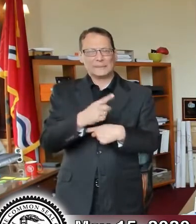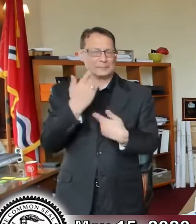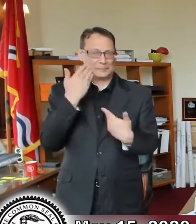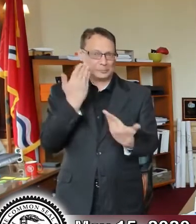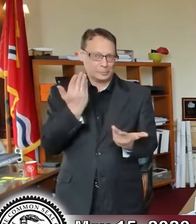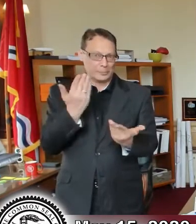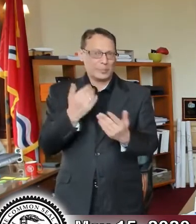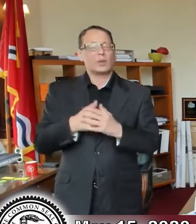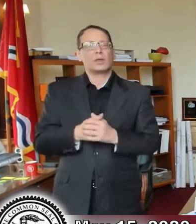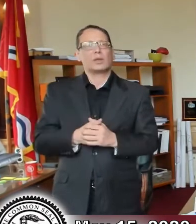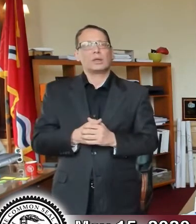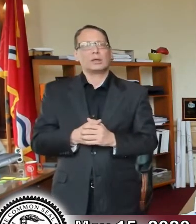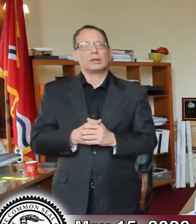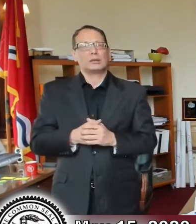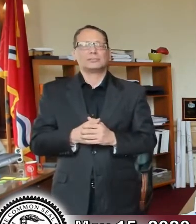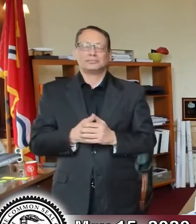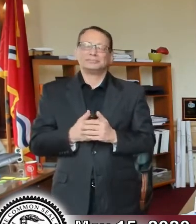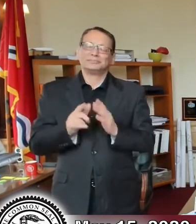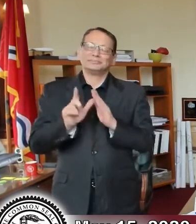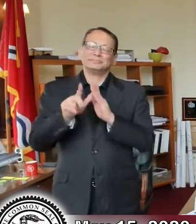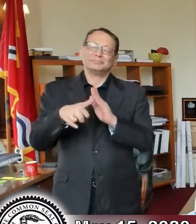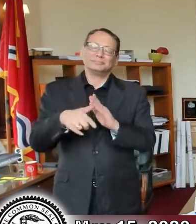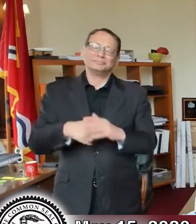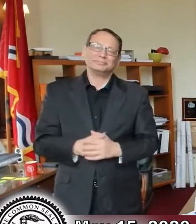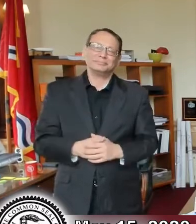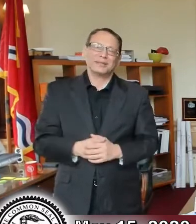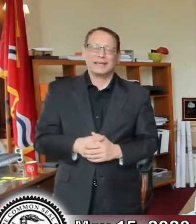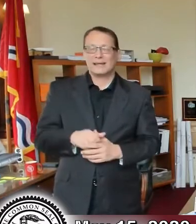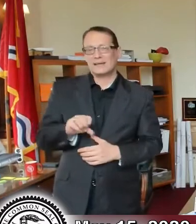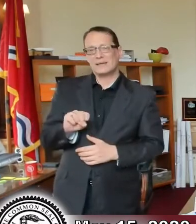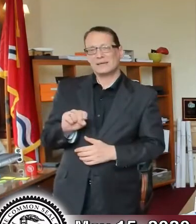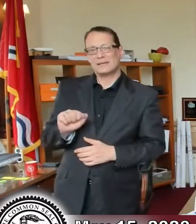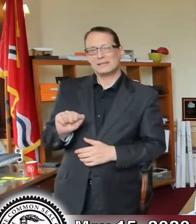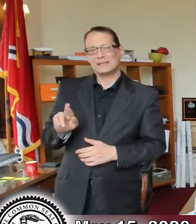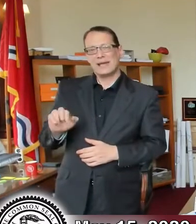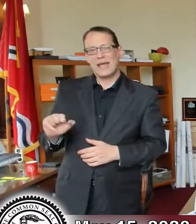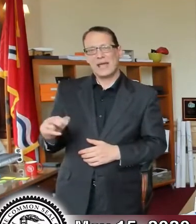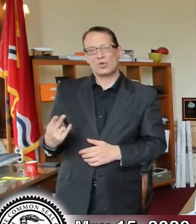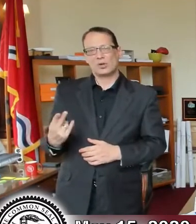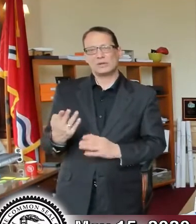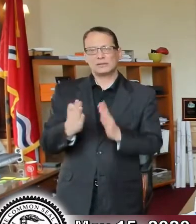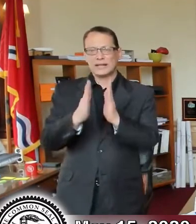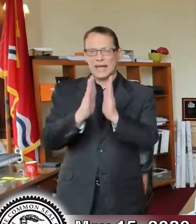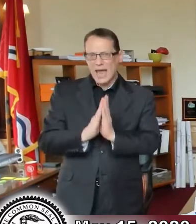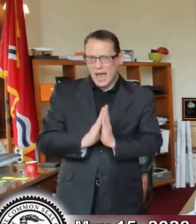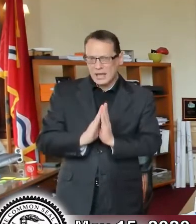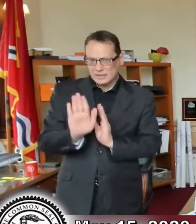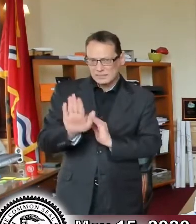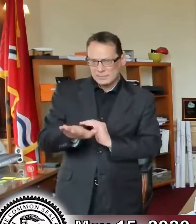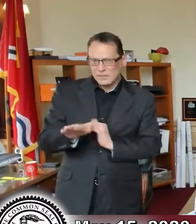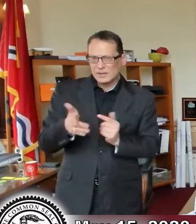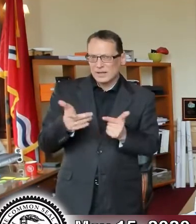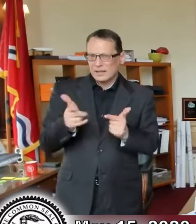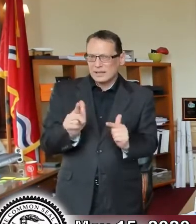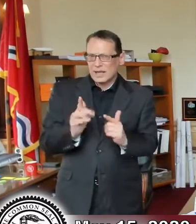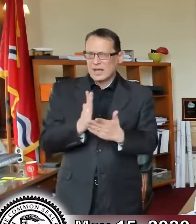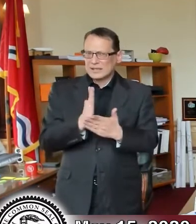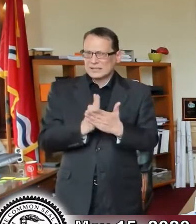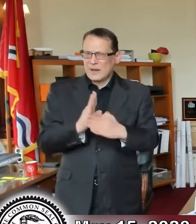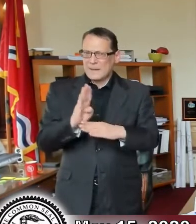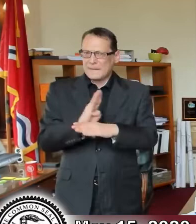but it's more than a month away. Sarah's question today, Mayor, is do you know if allowing some businesses